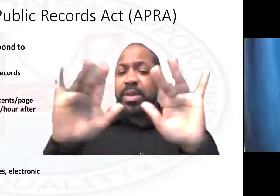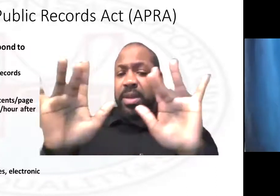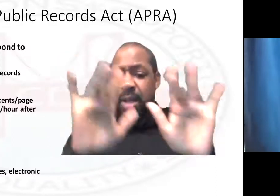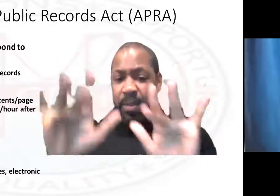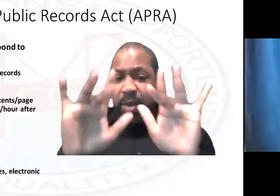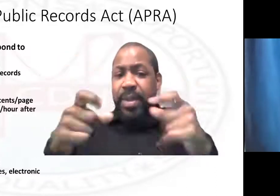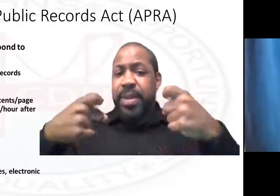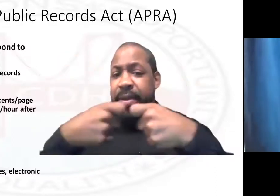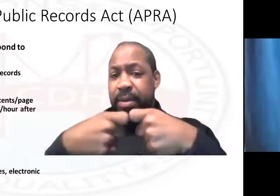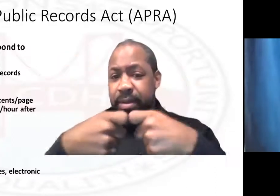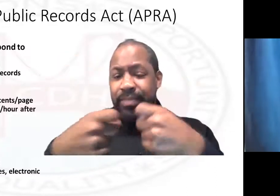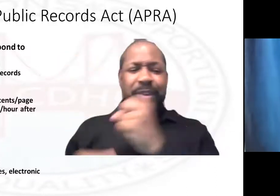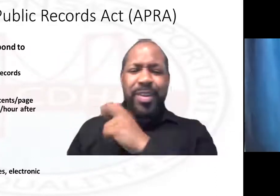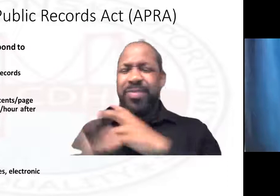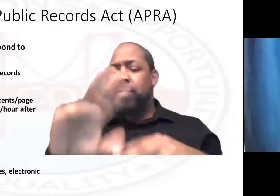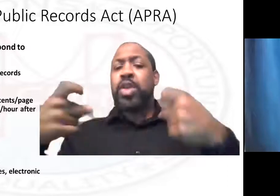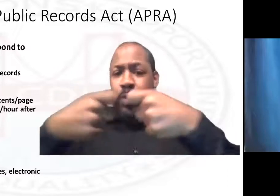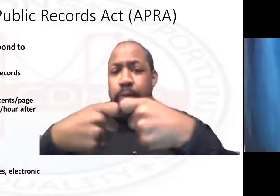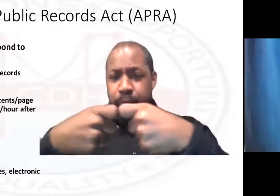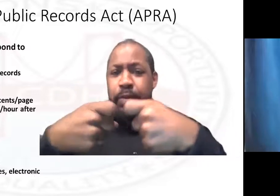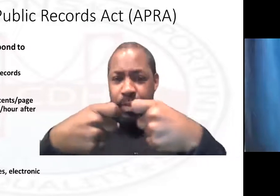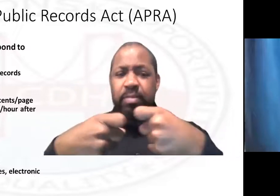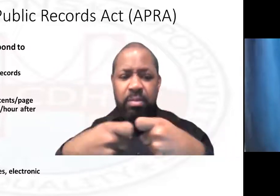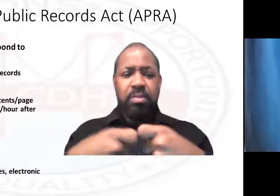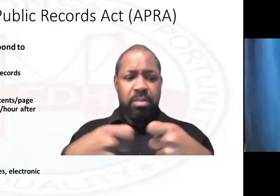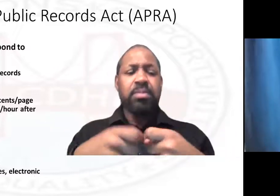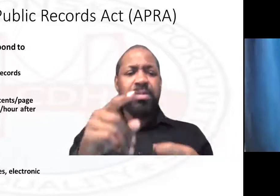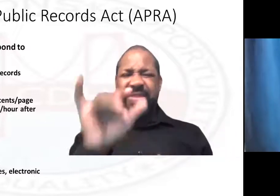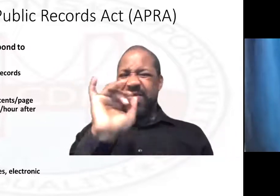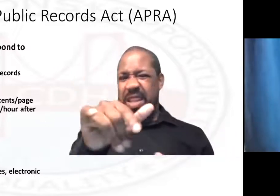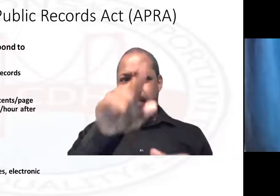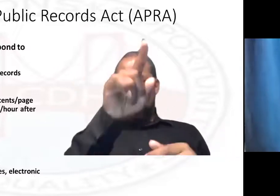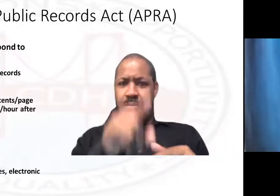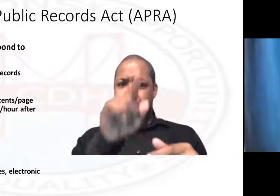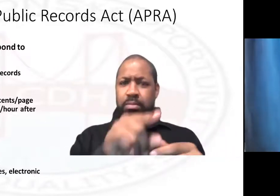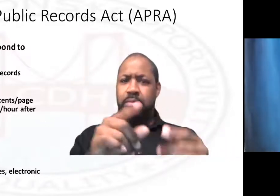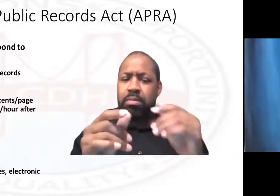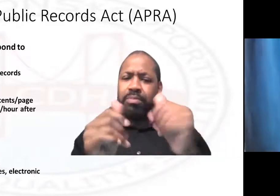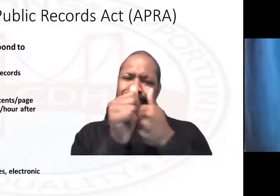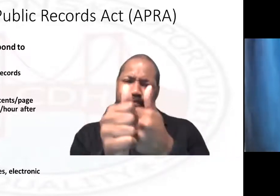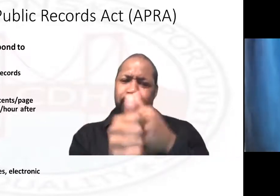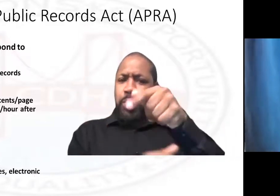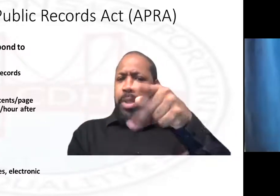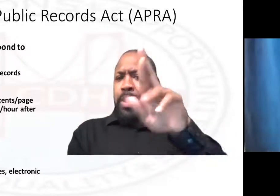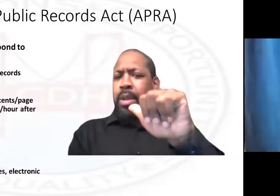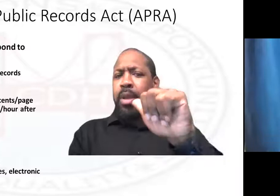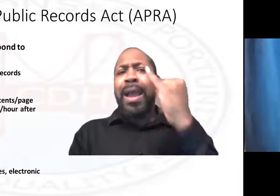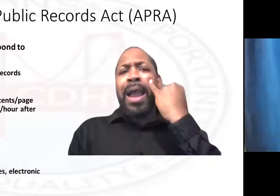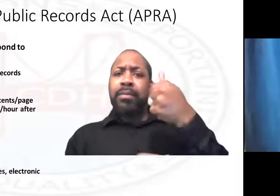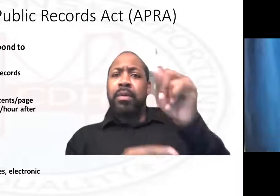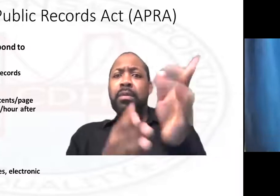papers, letters, reports, financial records, or any other formats, whether it's printed, books, tapes, electronic